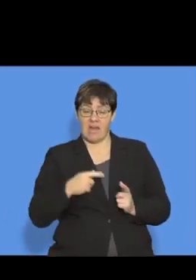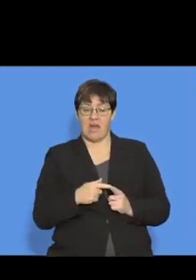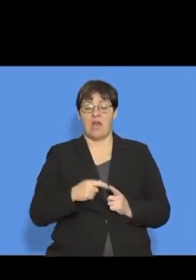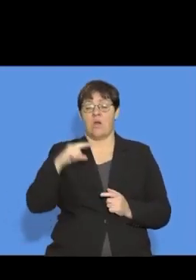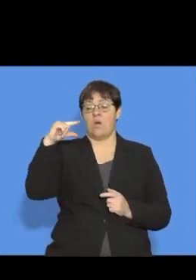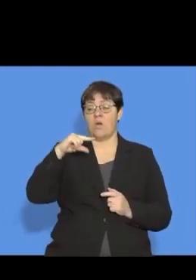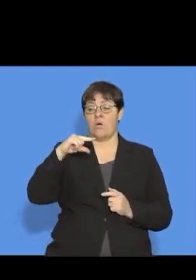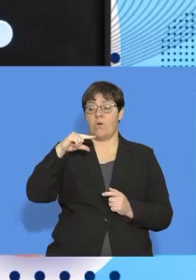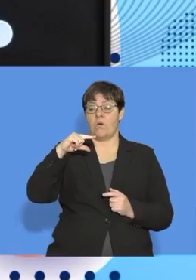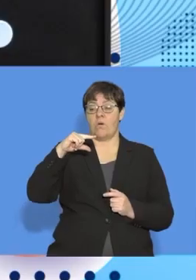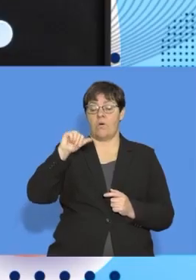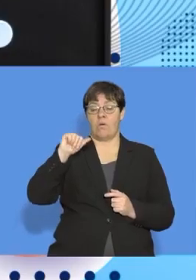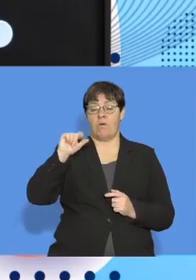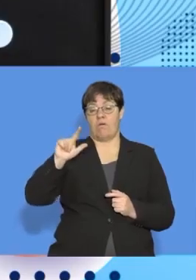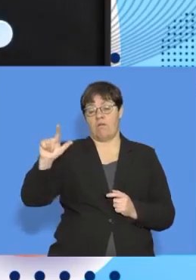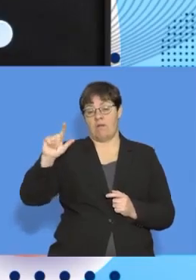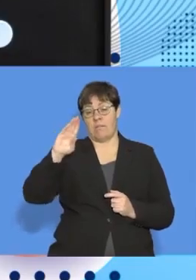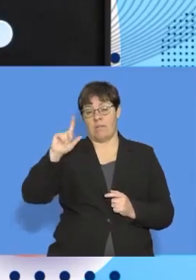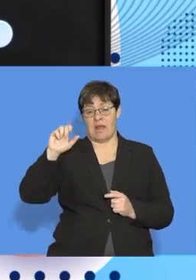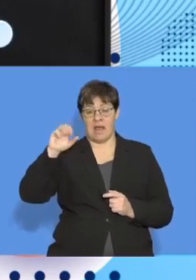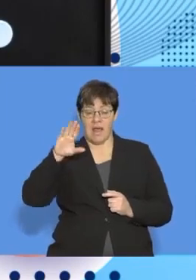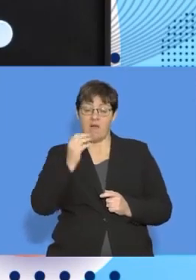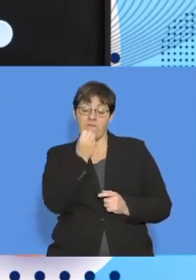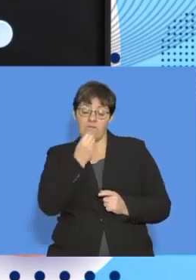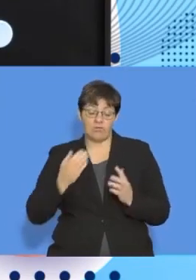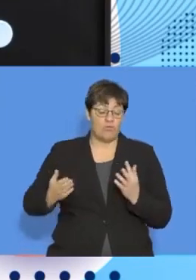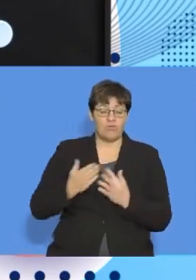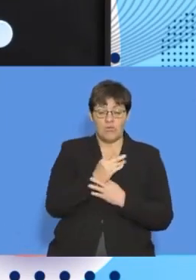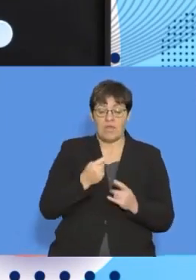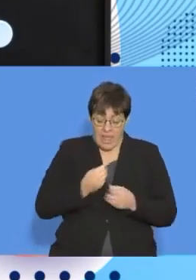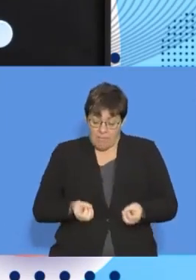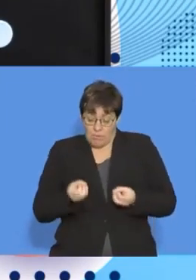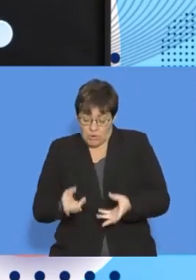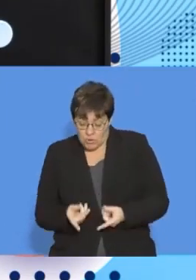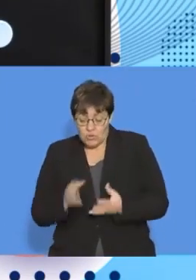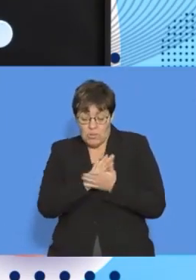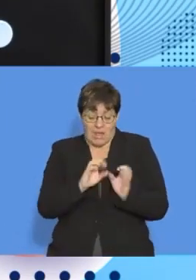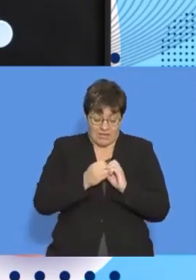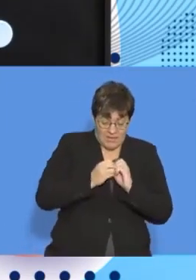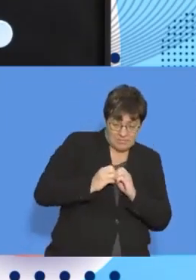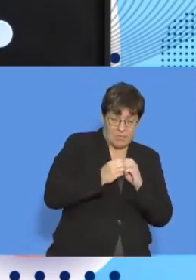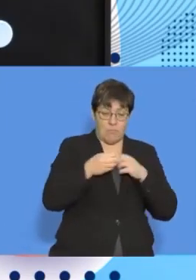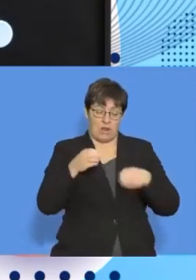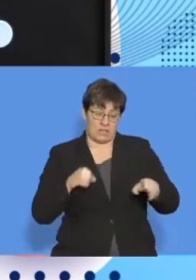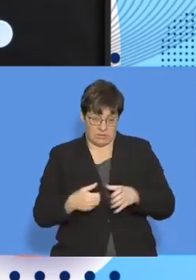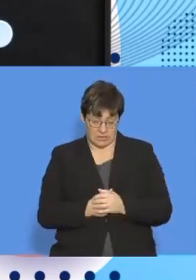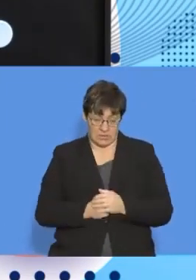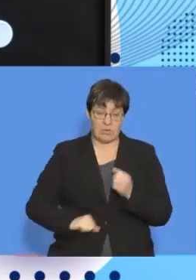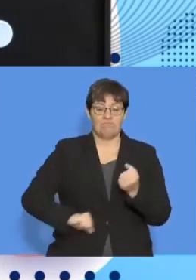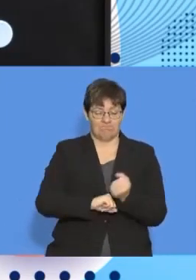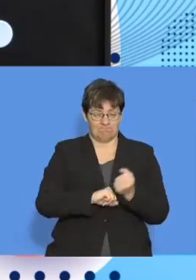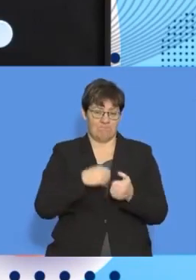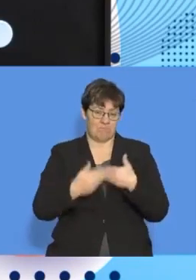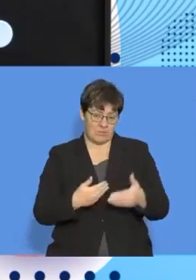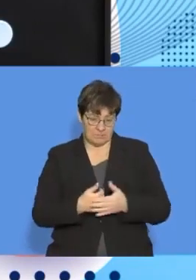These organs, again, food does not physically pass through them, but produce substances or contribute to aiding in